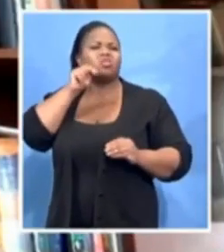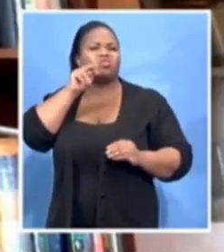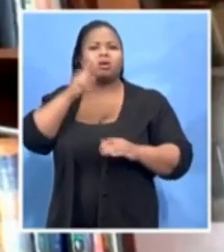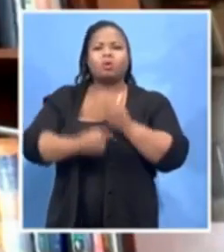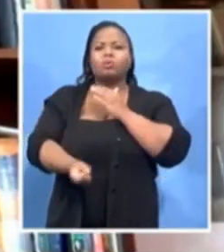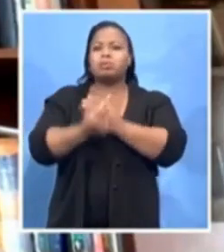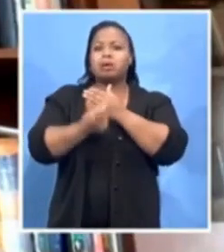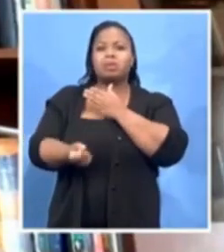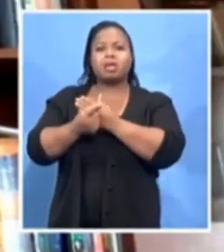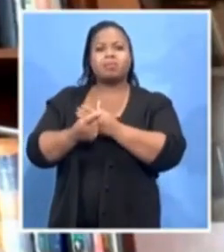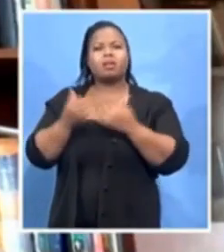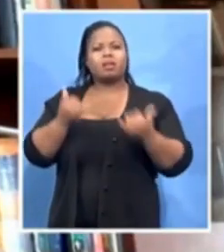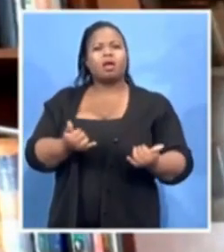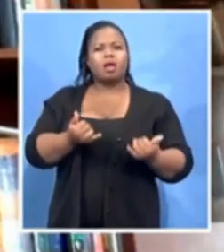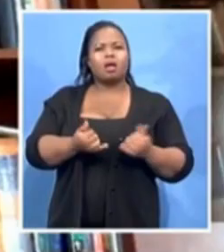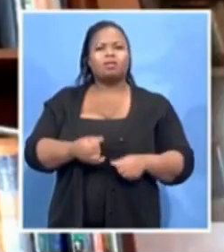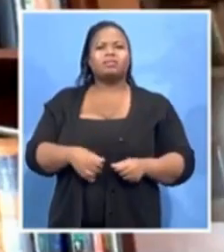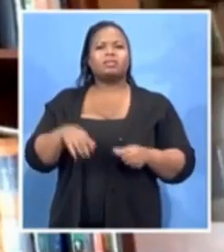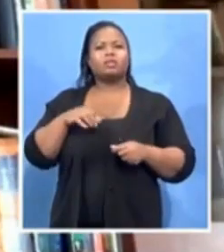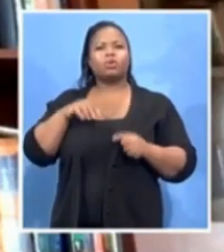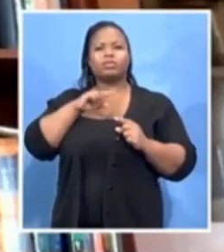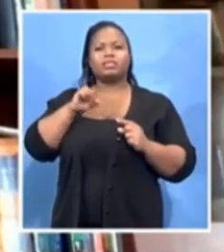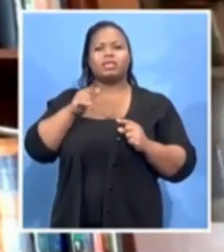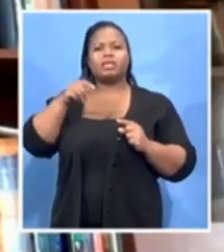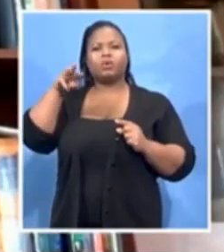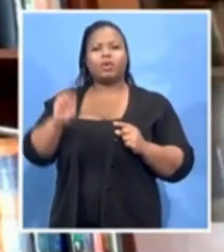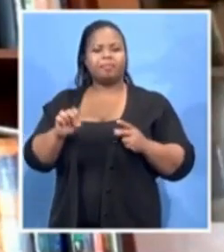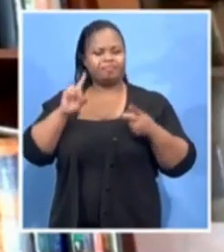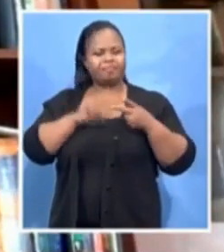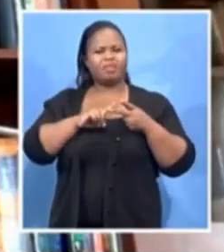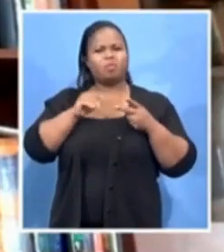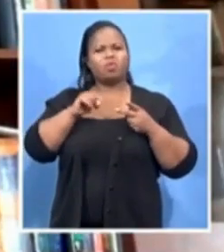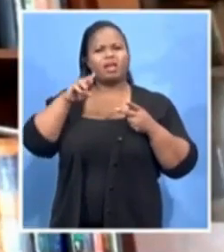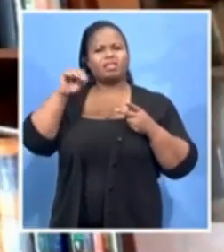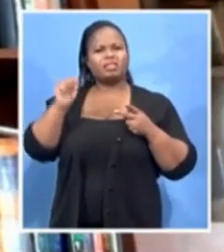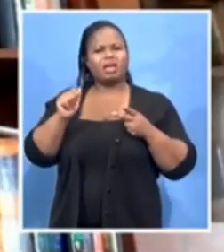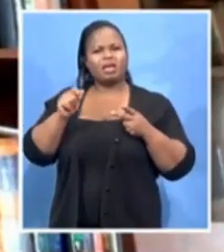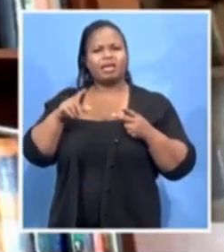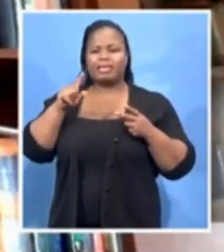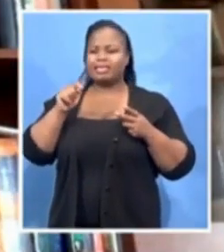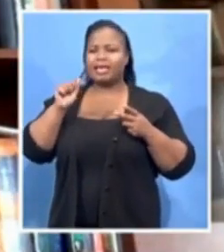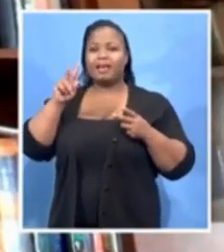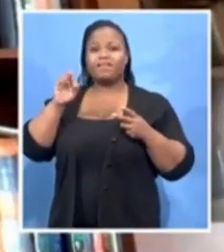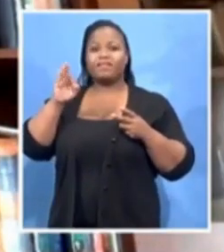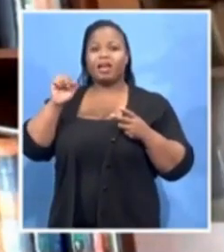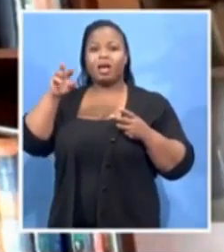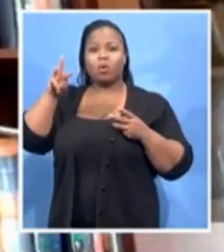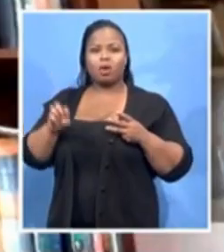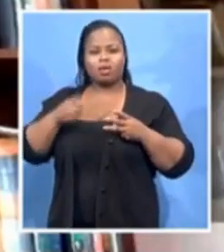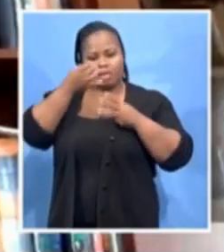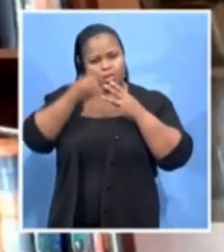Nnamdi Azikiwe and Abubakar Tafawa Balewa. And after that, a series of coups in that part of the